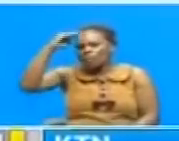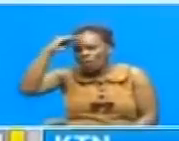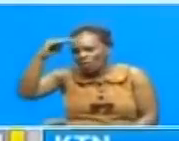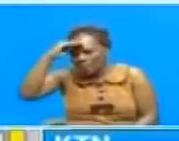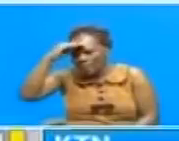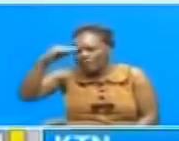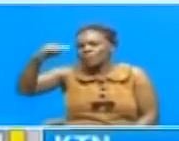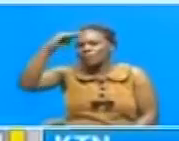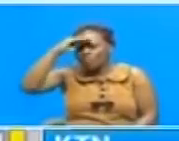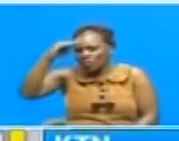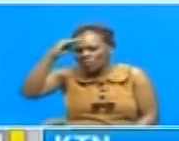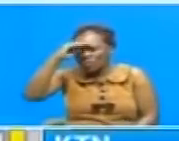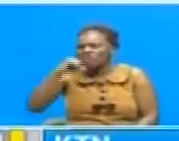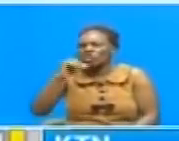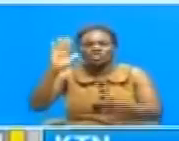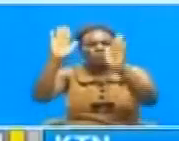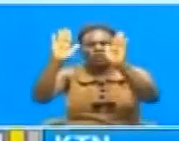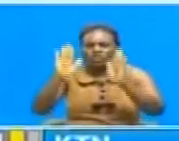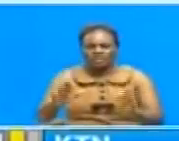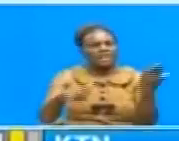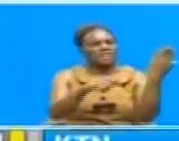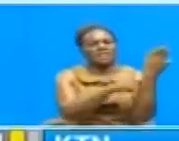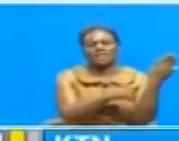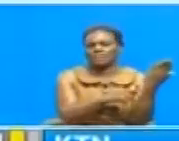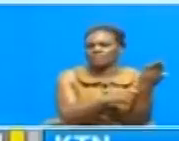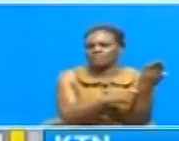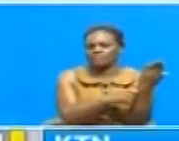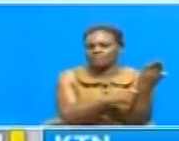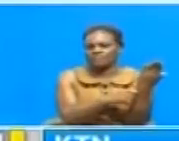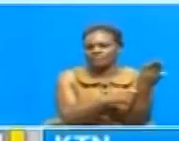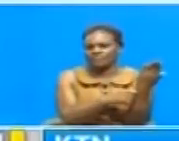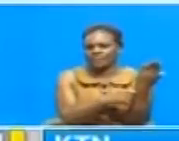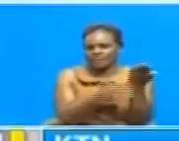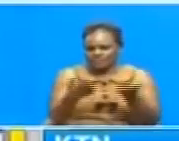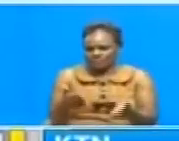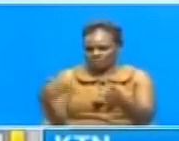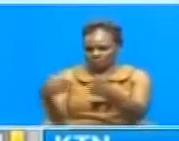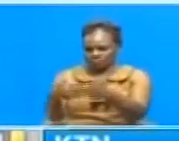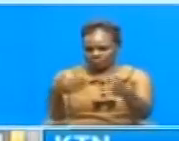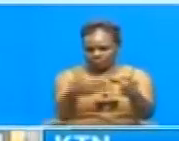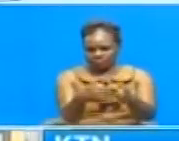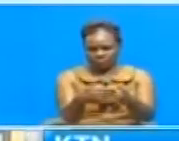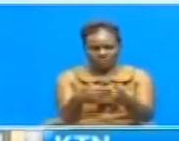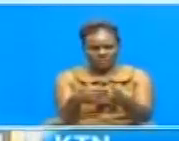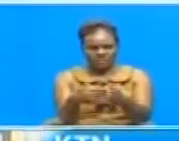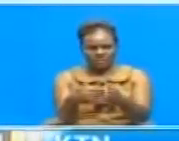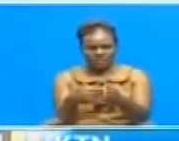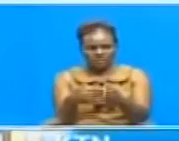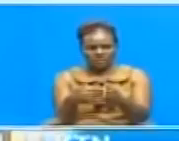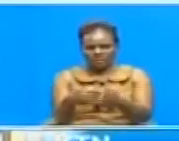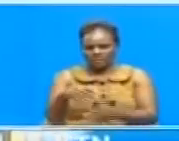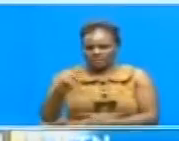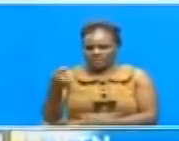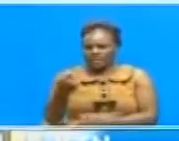alcohol, irrespective of the brand. If, for instance, those who are now being denied that second